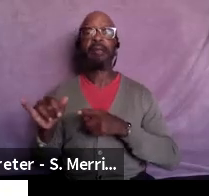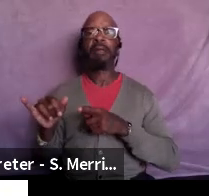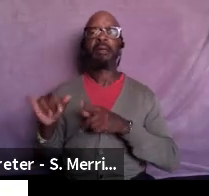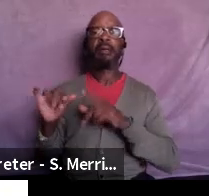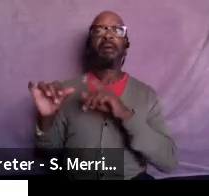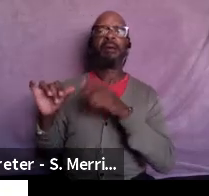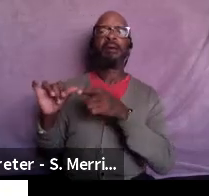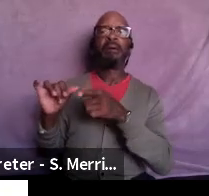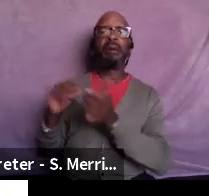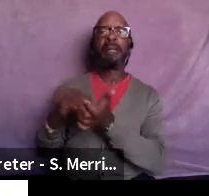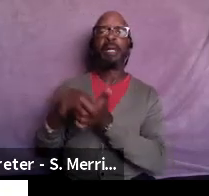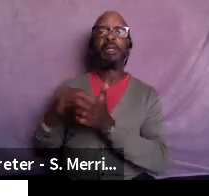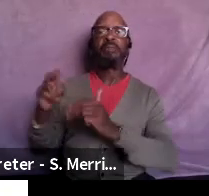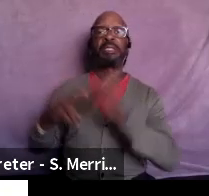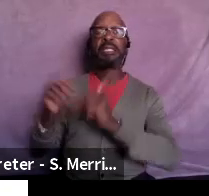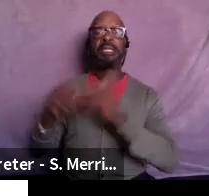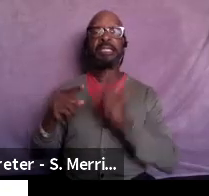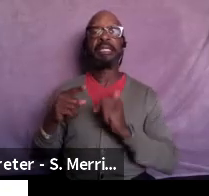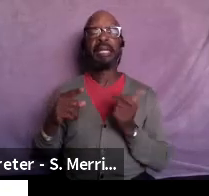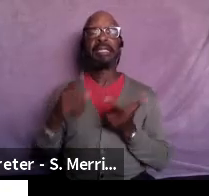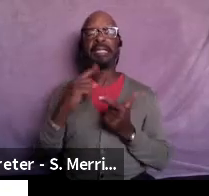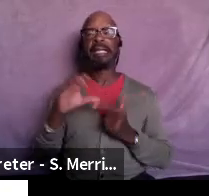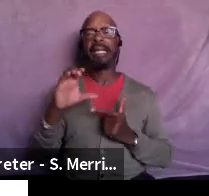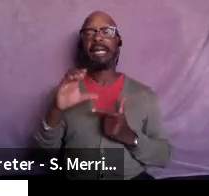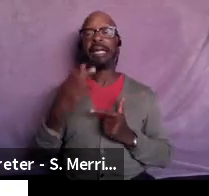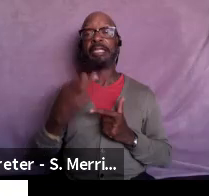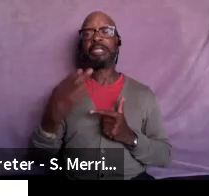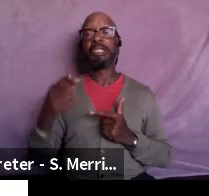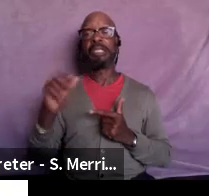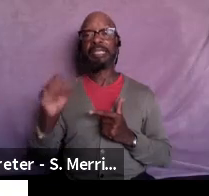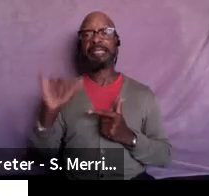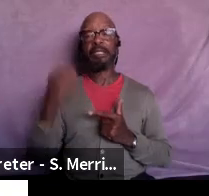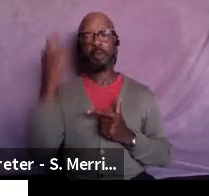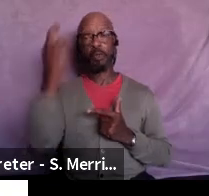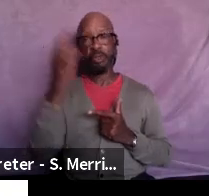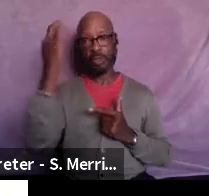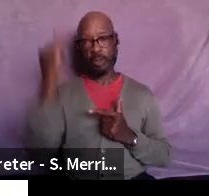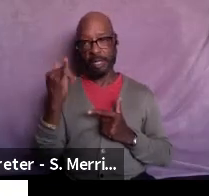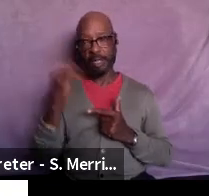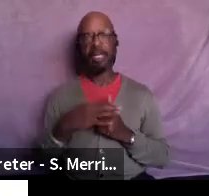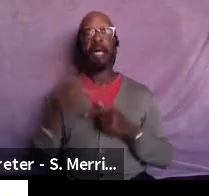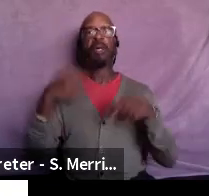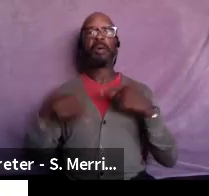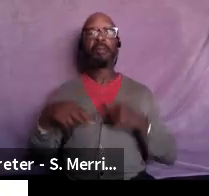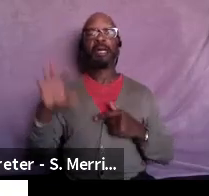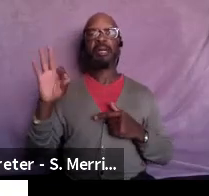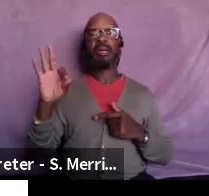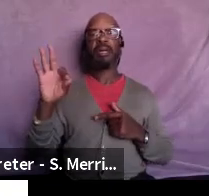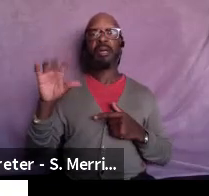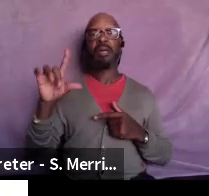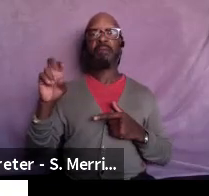with HHS as the basis. Now, going back a step, Florida Orthopedic is